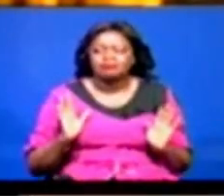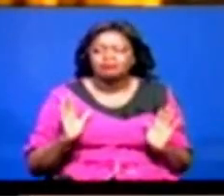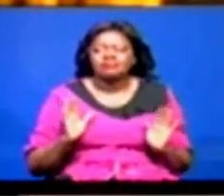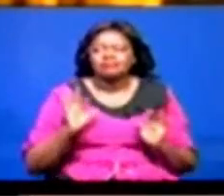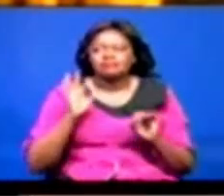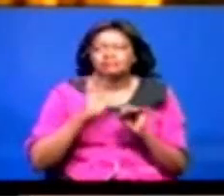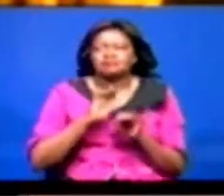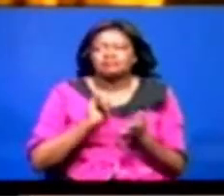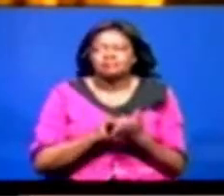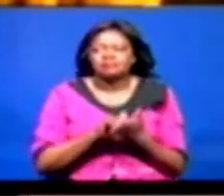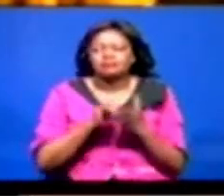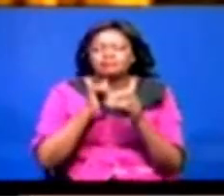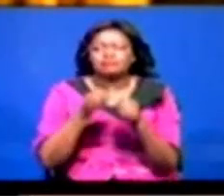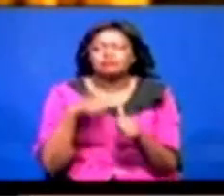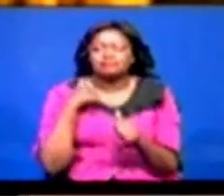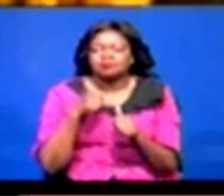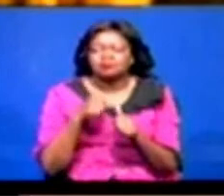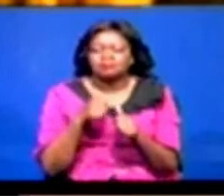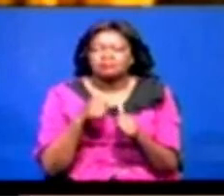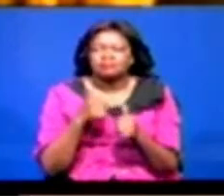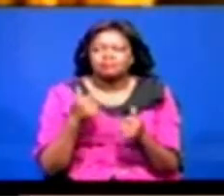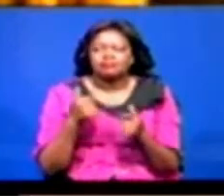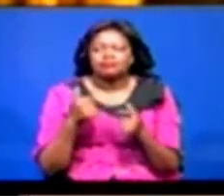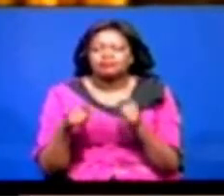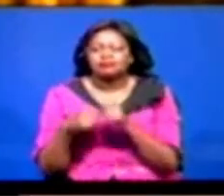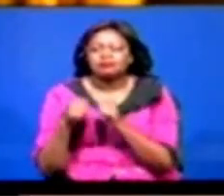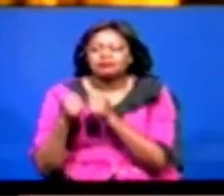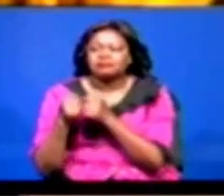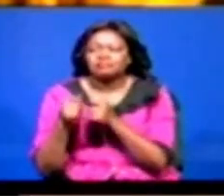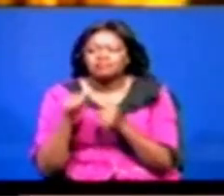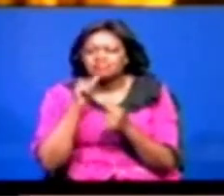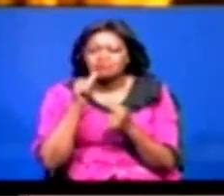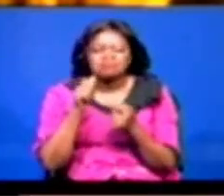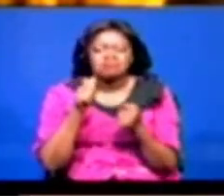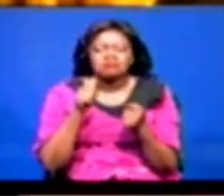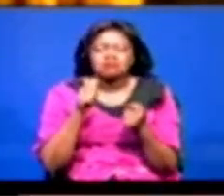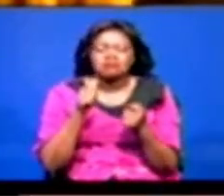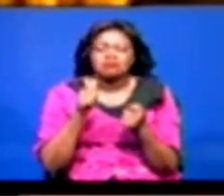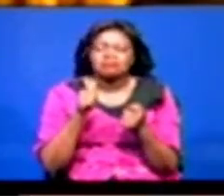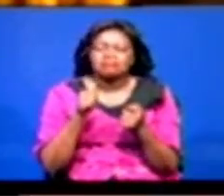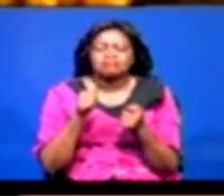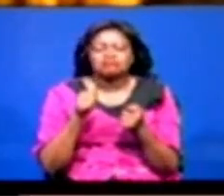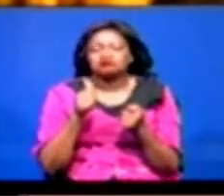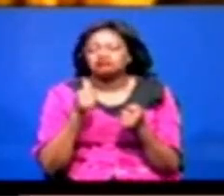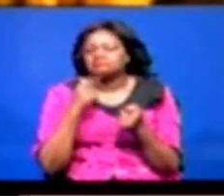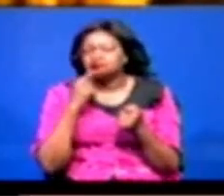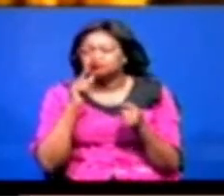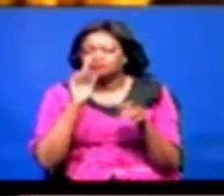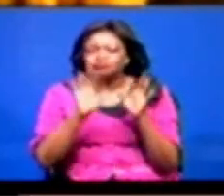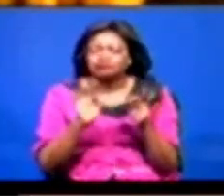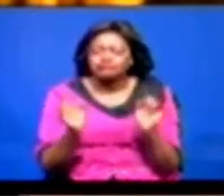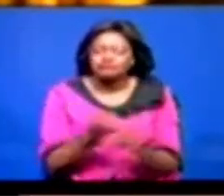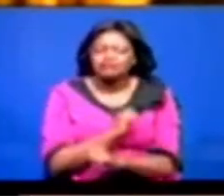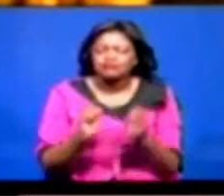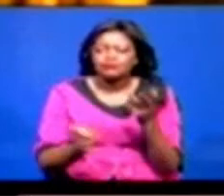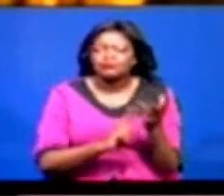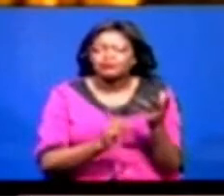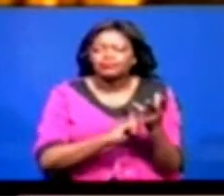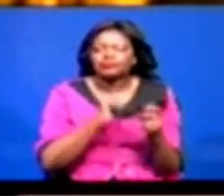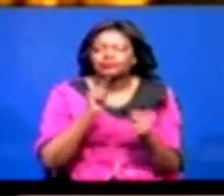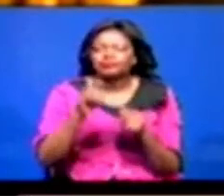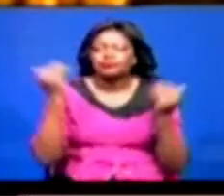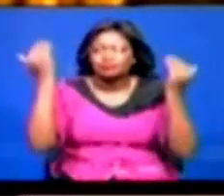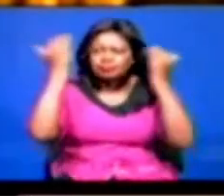is rejected, a vote that is spoiled, does not express a choice and therefore cannot count for anything. This court